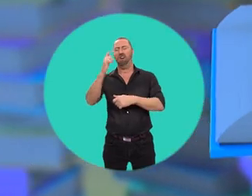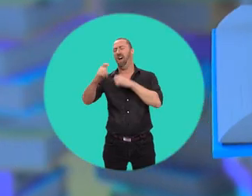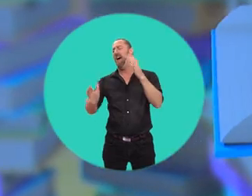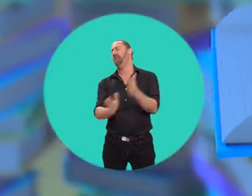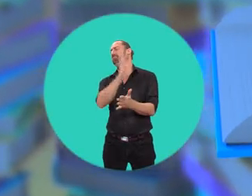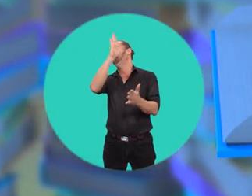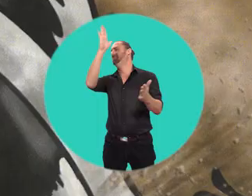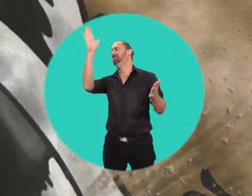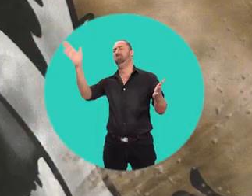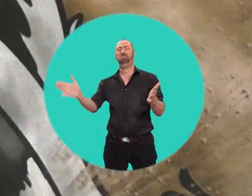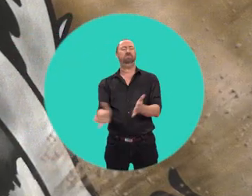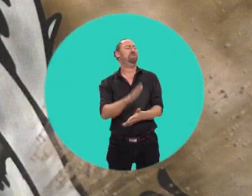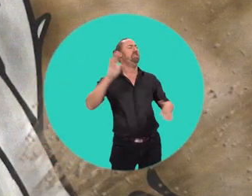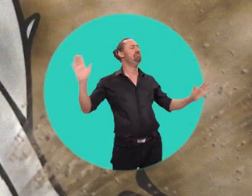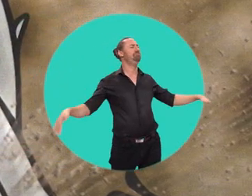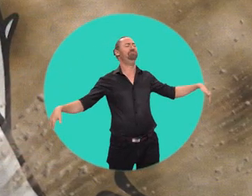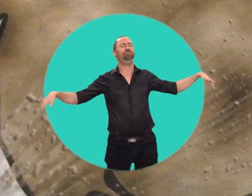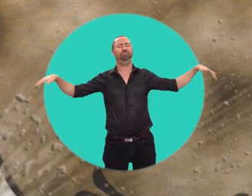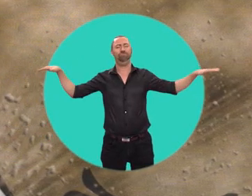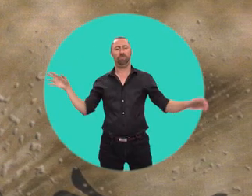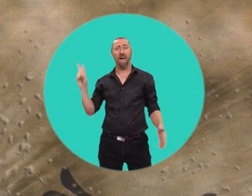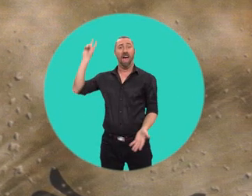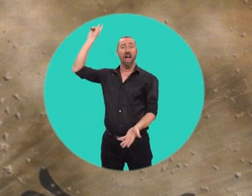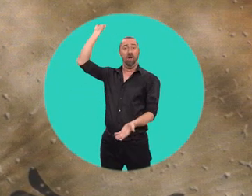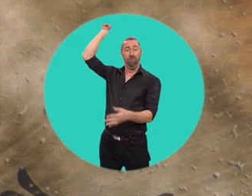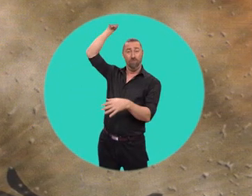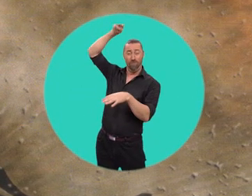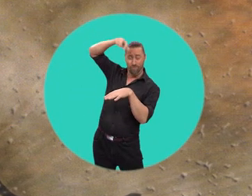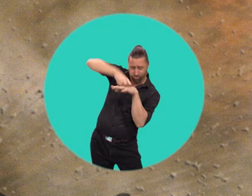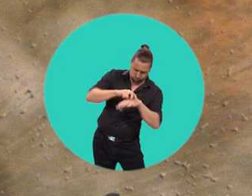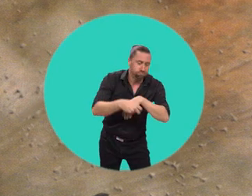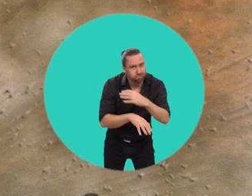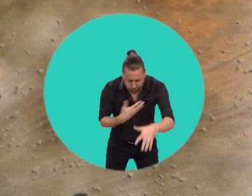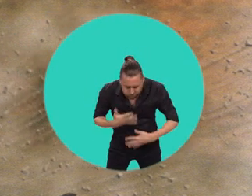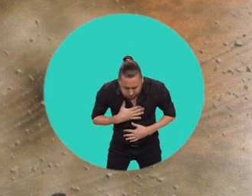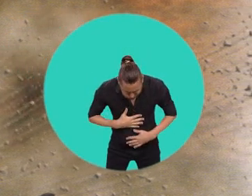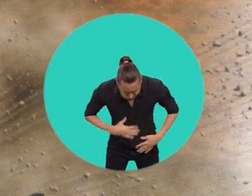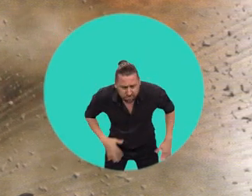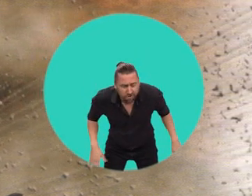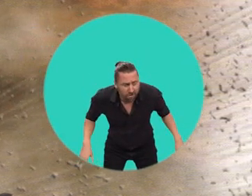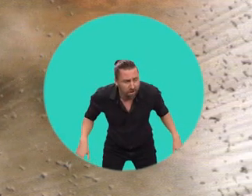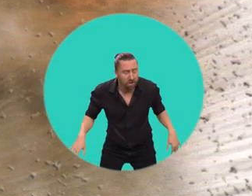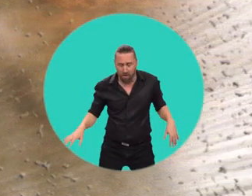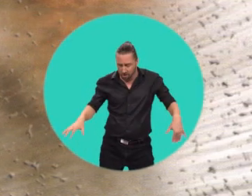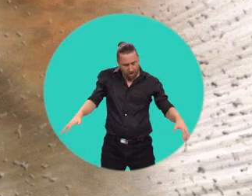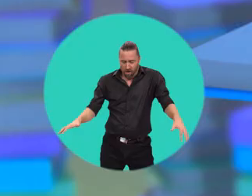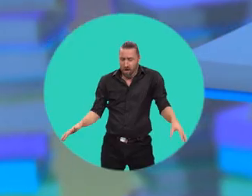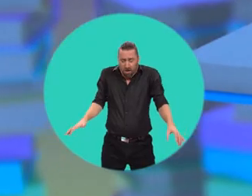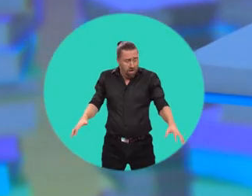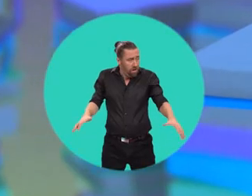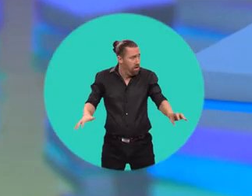you couldn't have found. Her landing was rough, skating in on her belly. When she finally stood